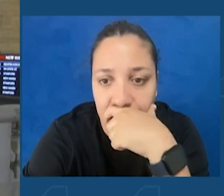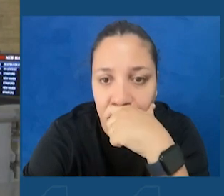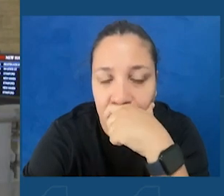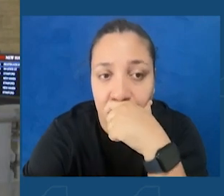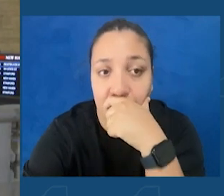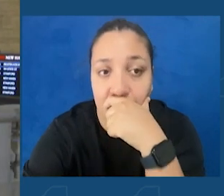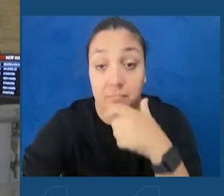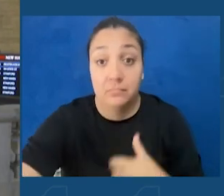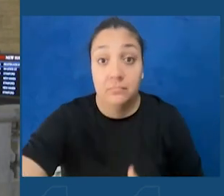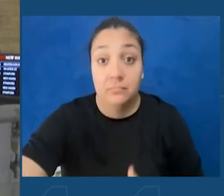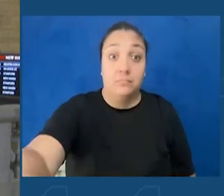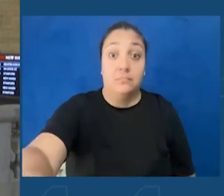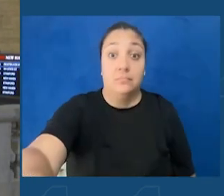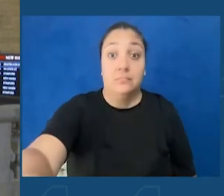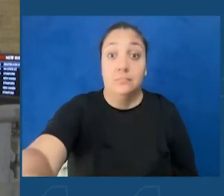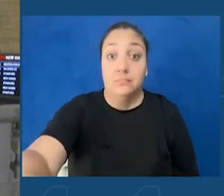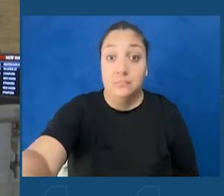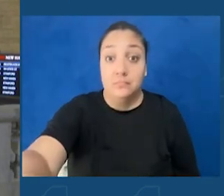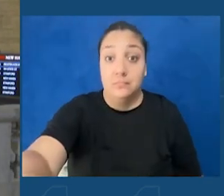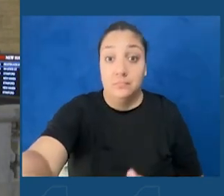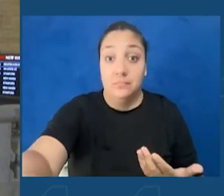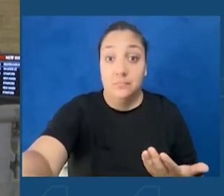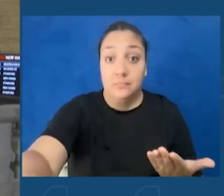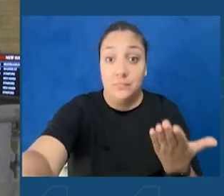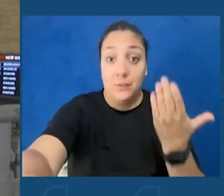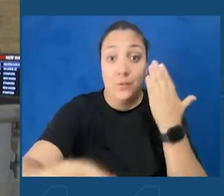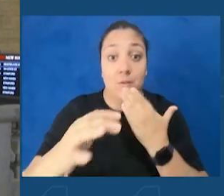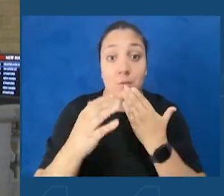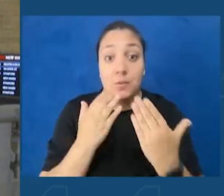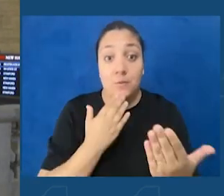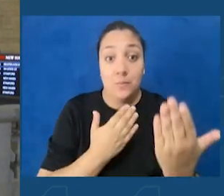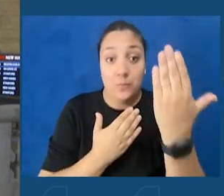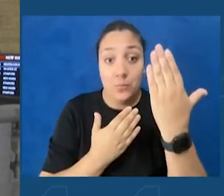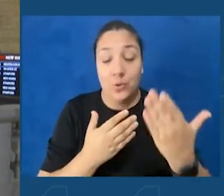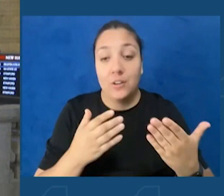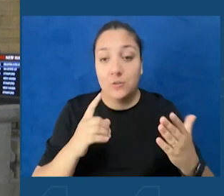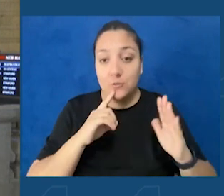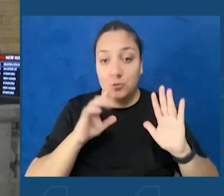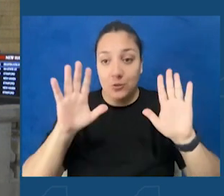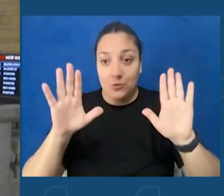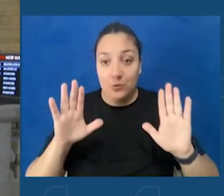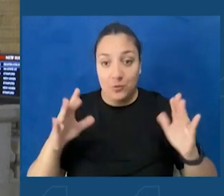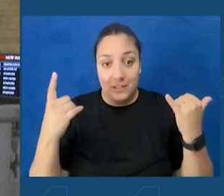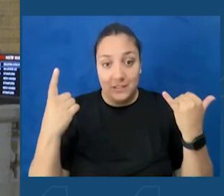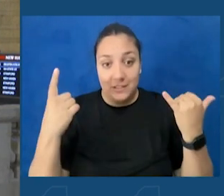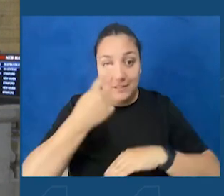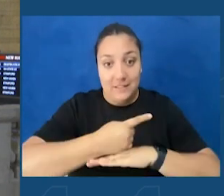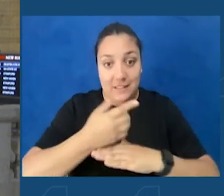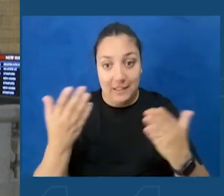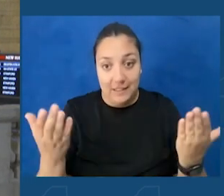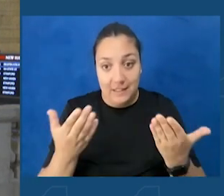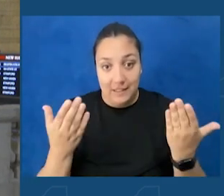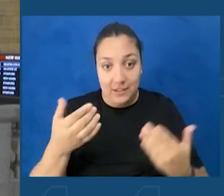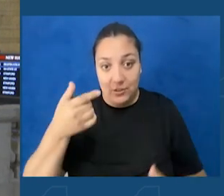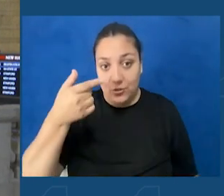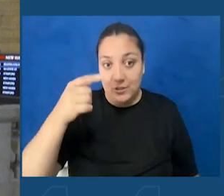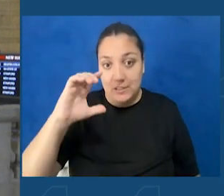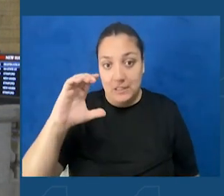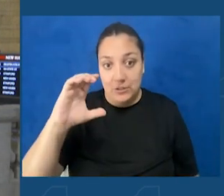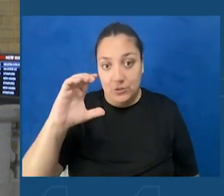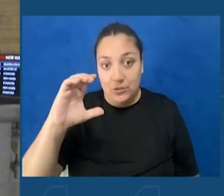morning. It is a great day here at Grand Central Station. We just had the opportunity to welcome